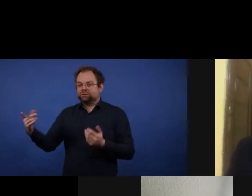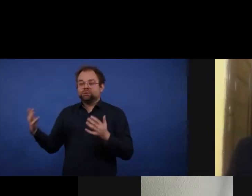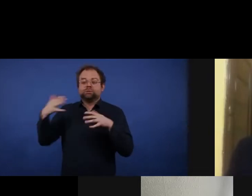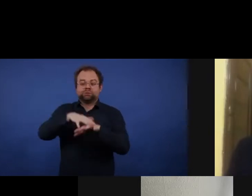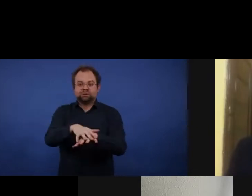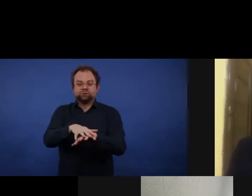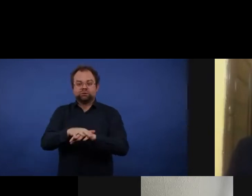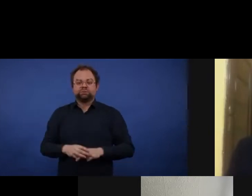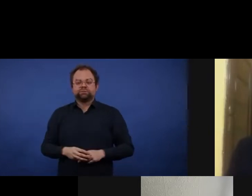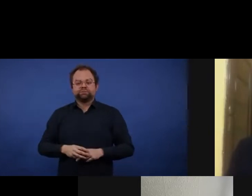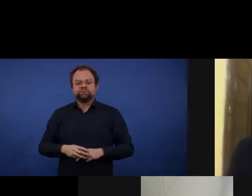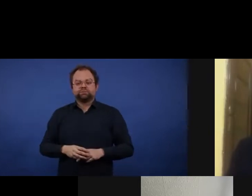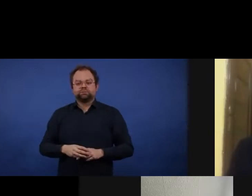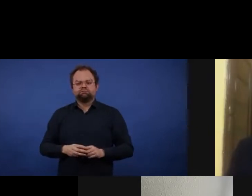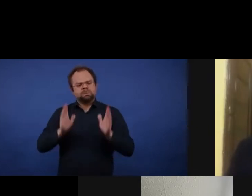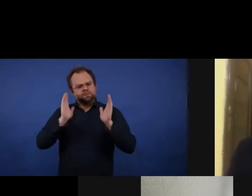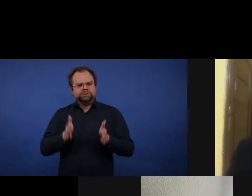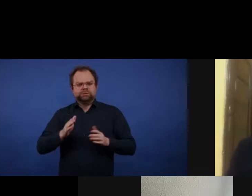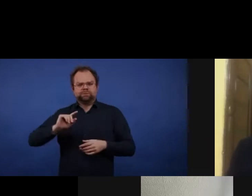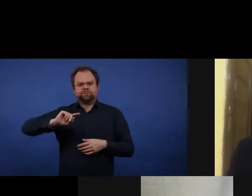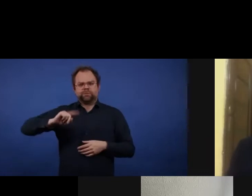One last thing that I would like to raise